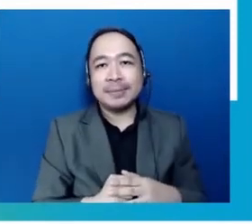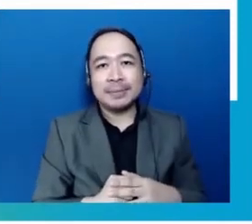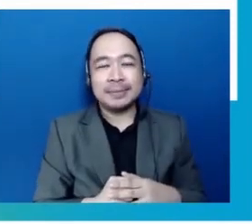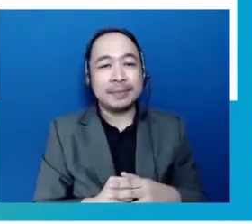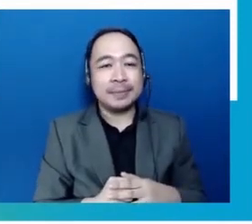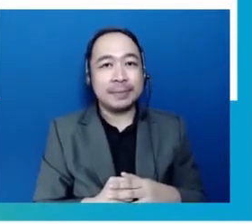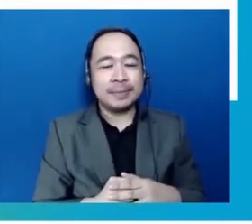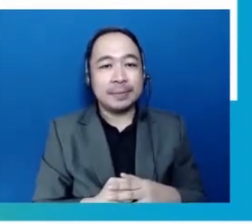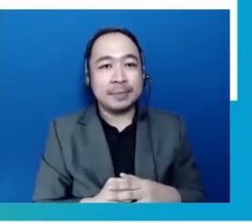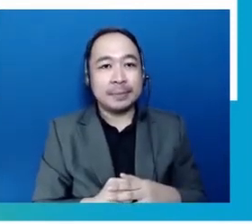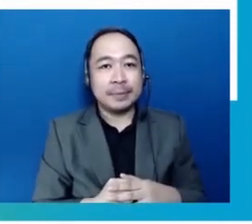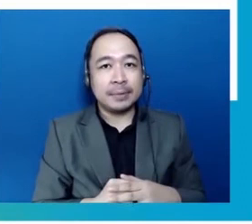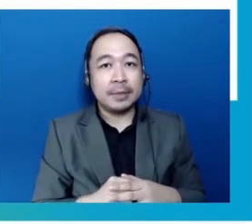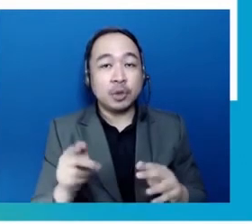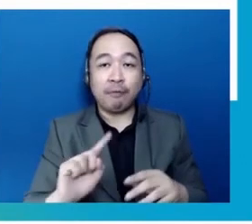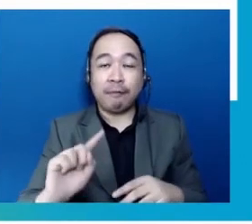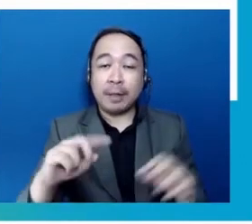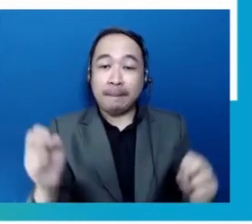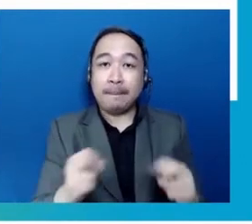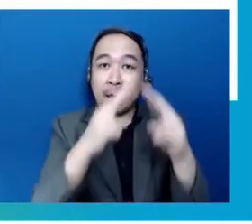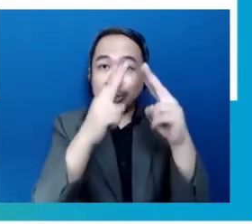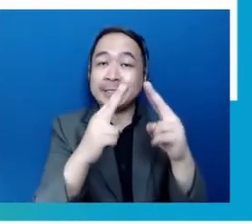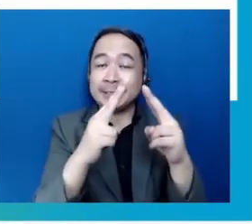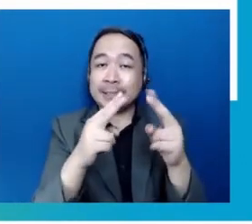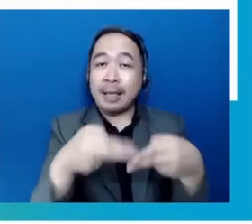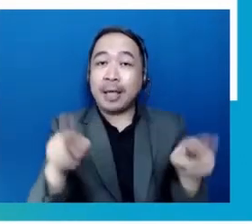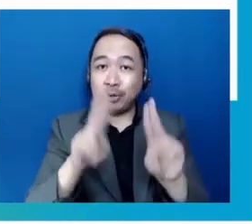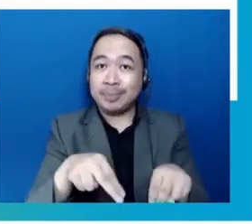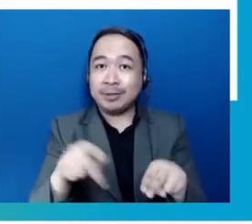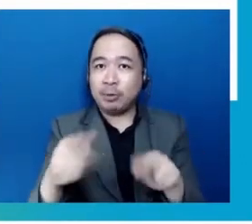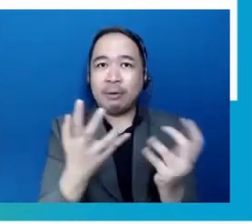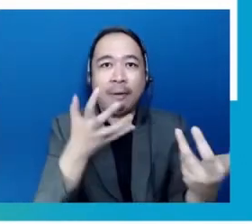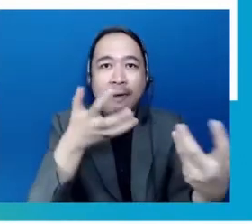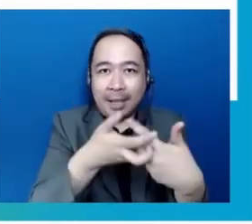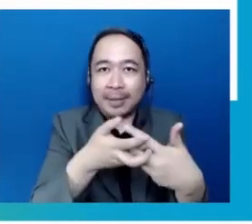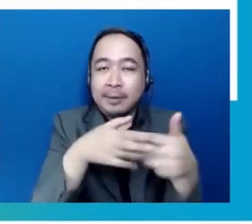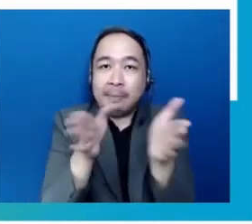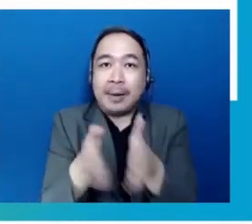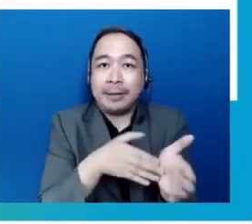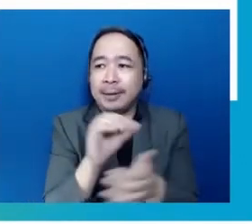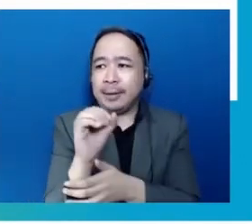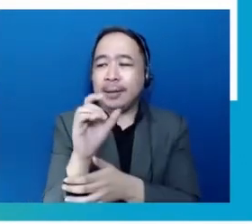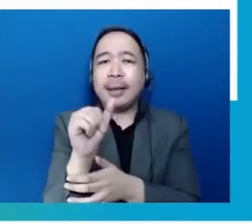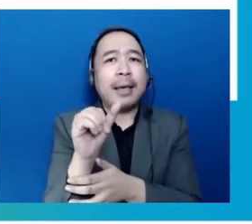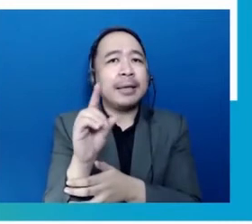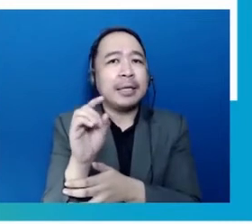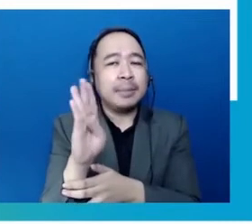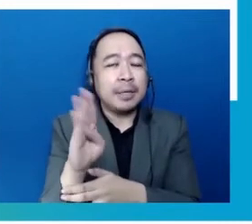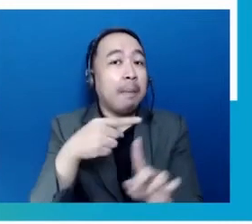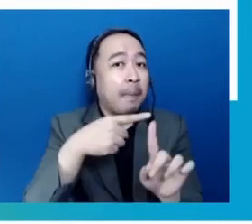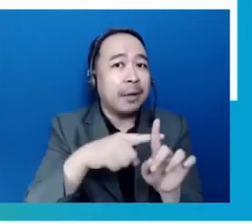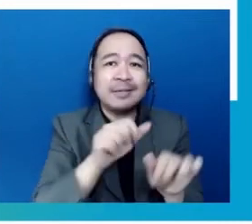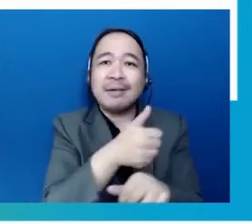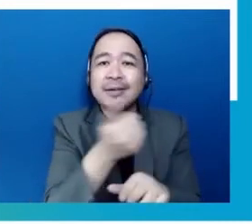Relatedly, about the Paris Alignment Initiative, as you know, ADB together with other MDBs jointly